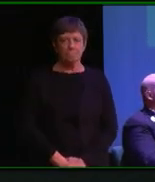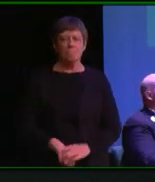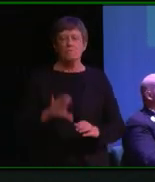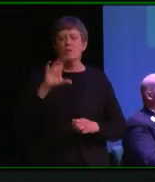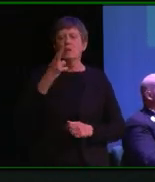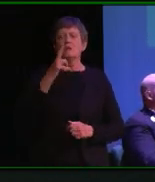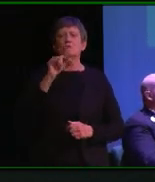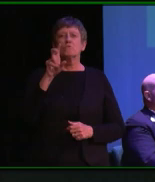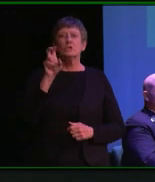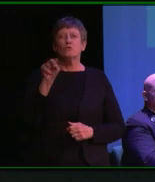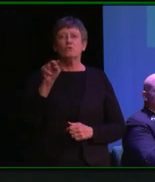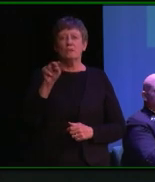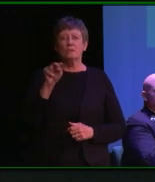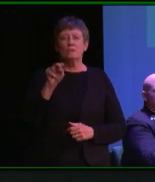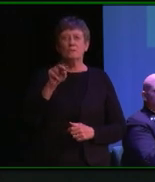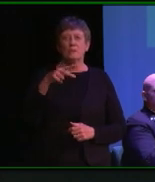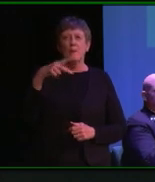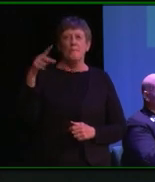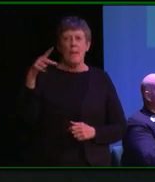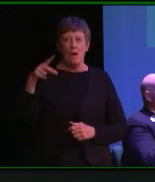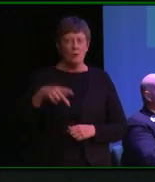Christian Kamara.